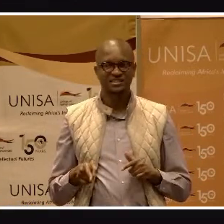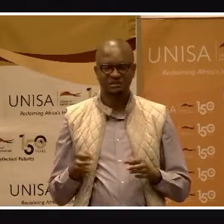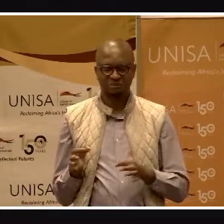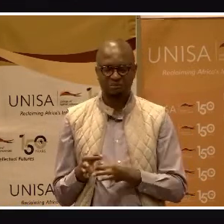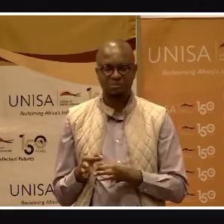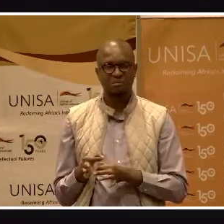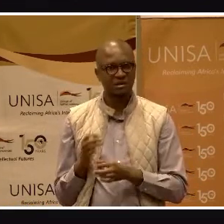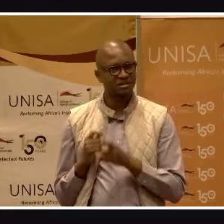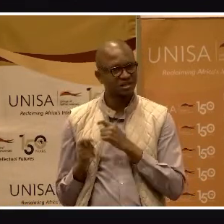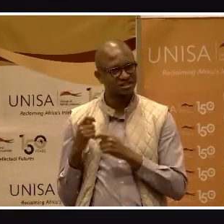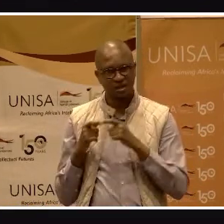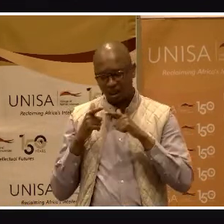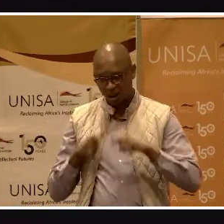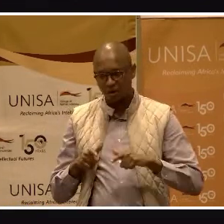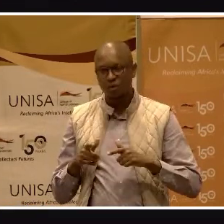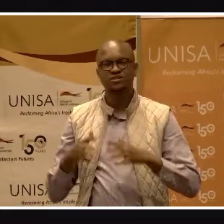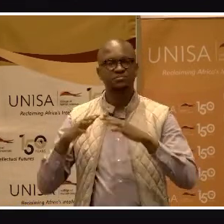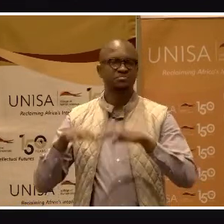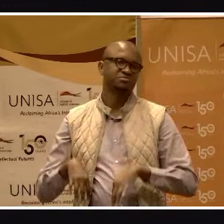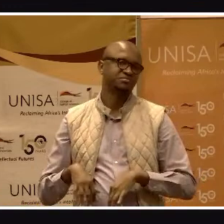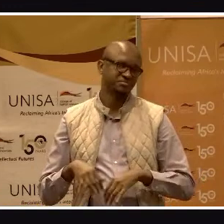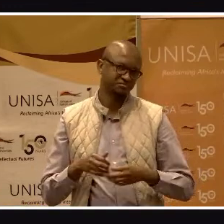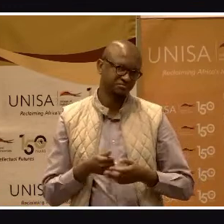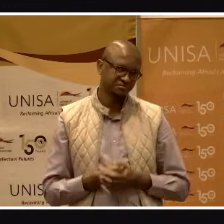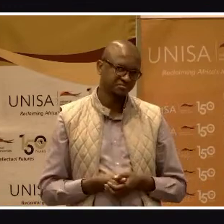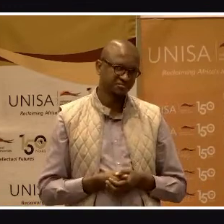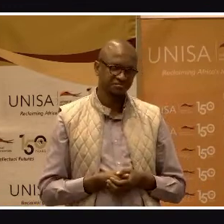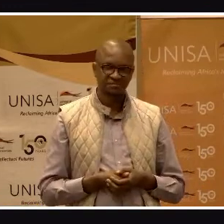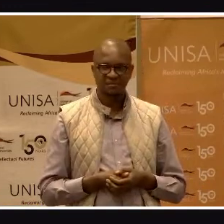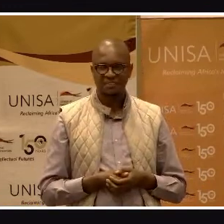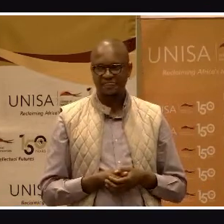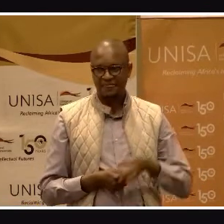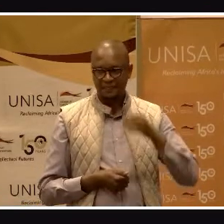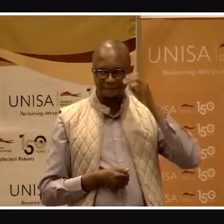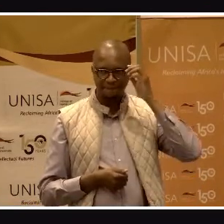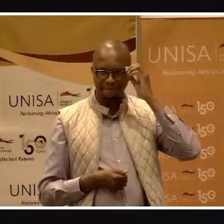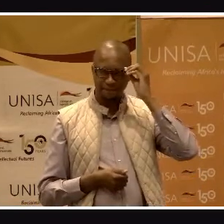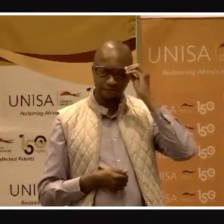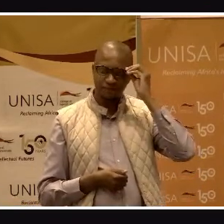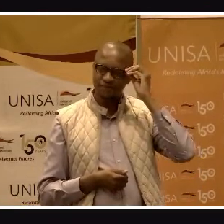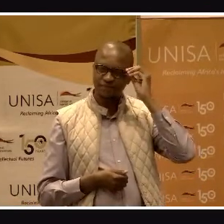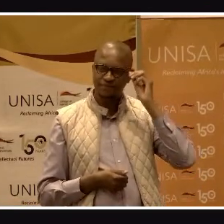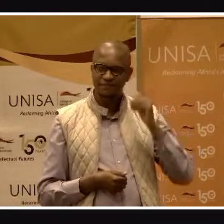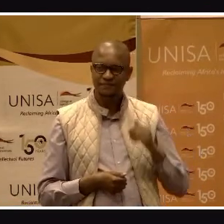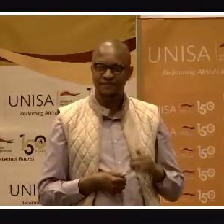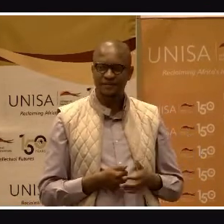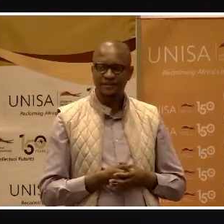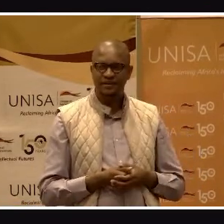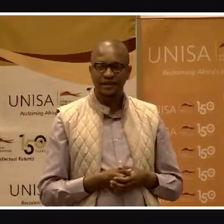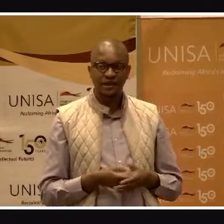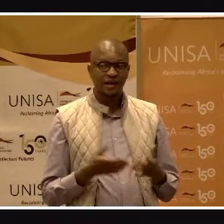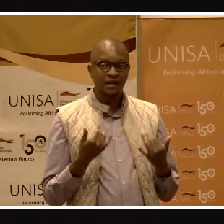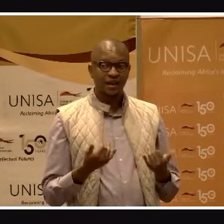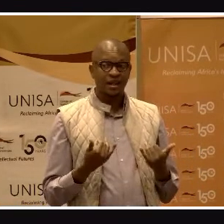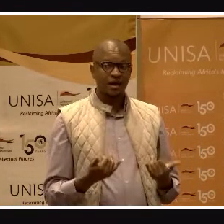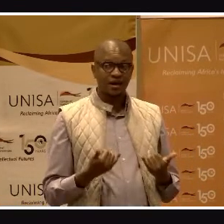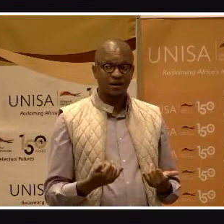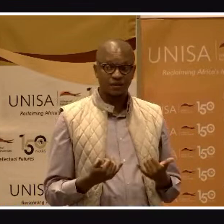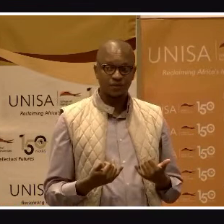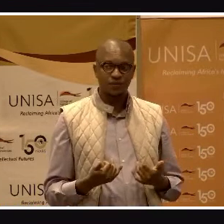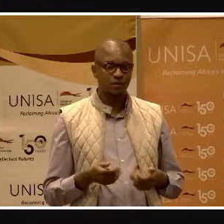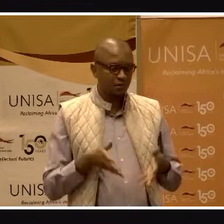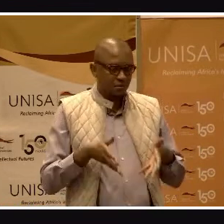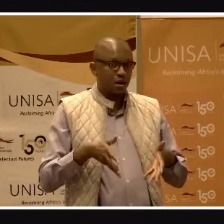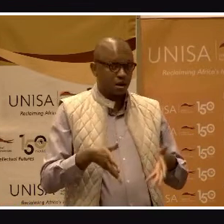doomed. All right, I provided the percentages of that too. Now, the present time, what do we need